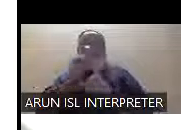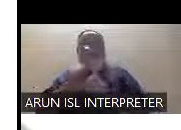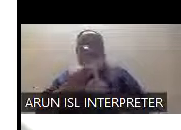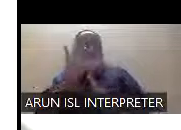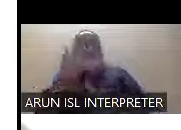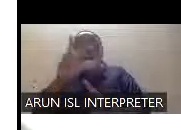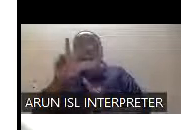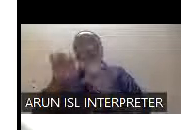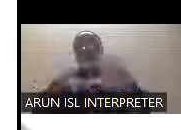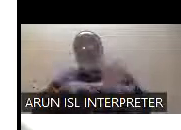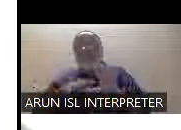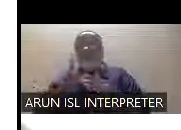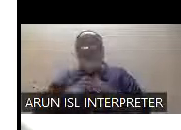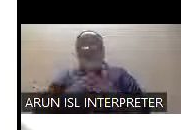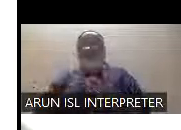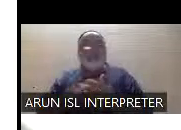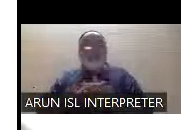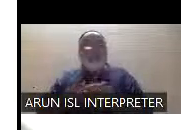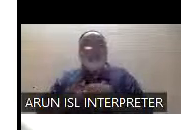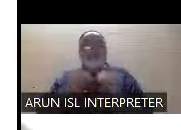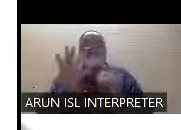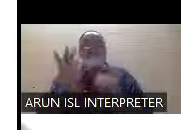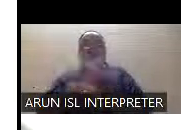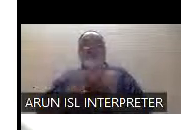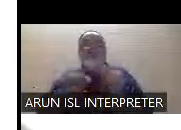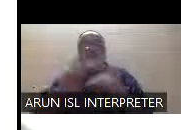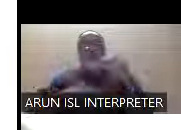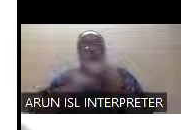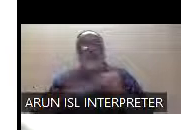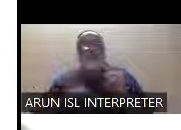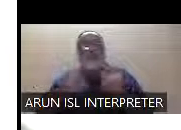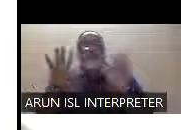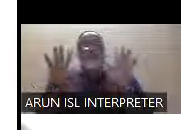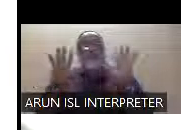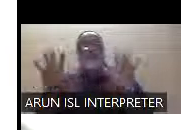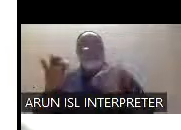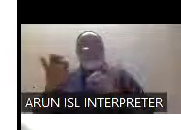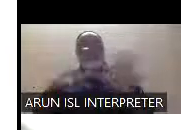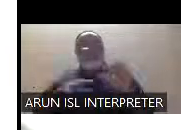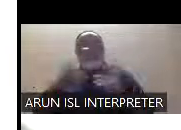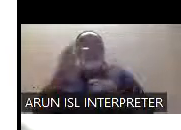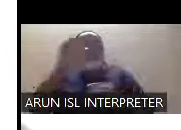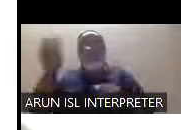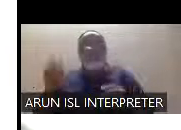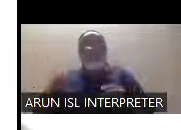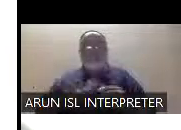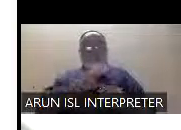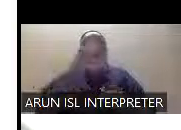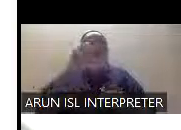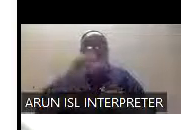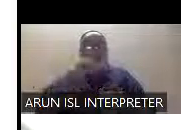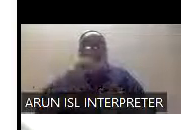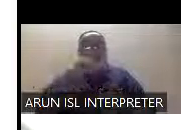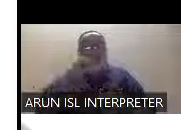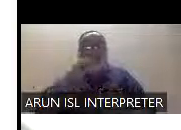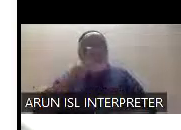selected cities, so many buildings, 50% of government buildings will become accessible, or this many government buildings will become accessible.